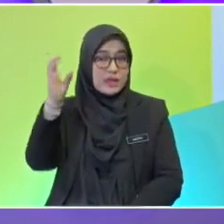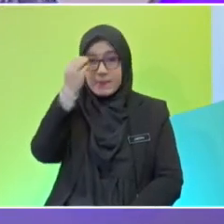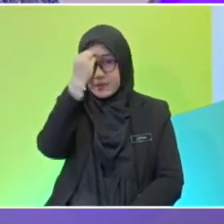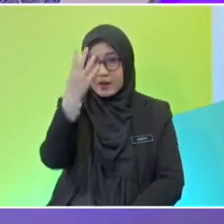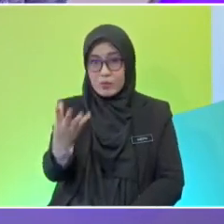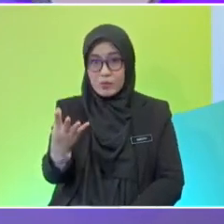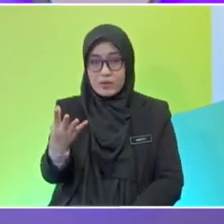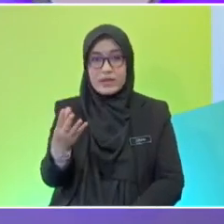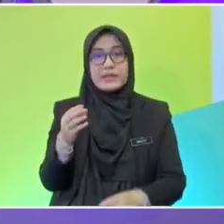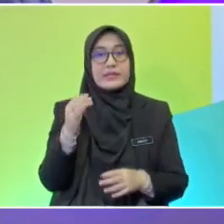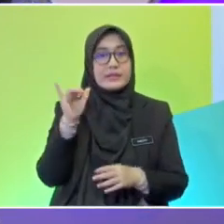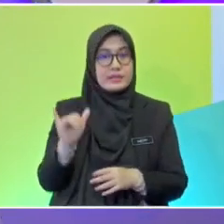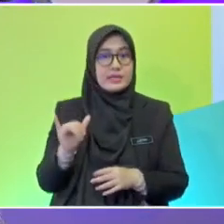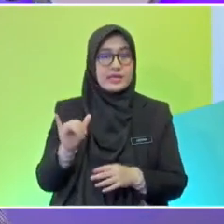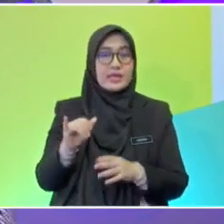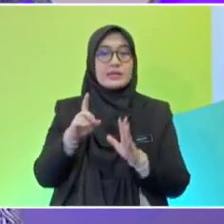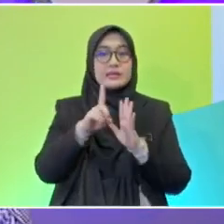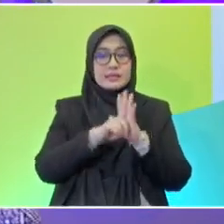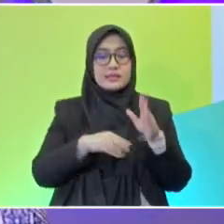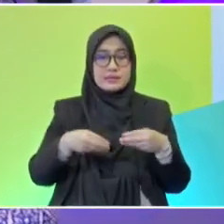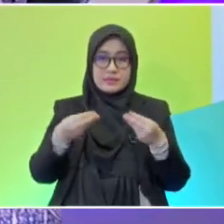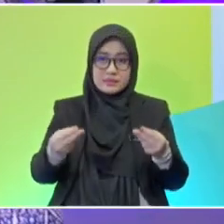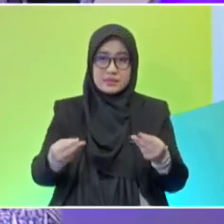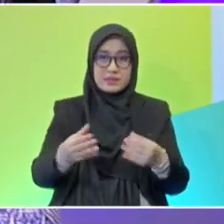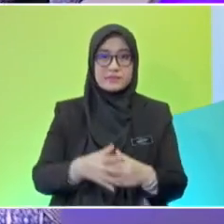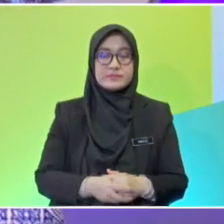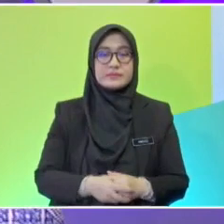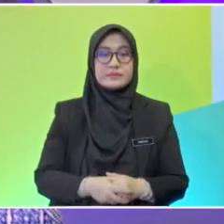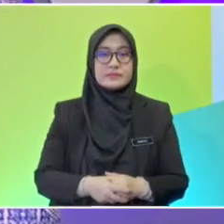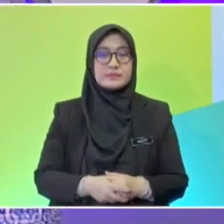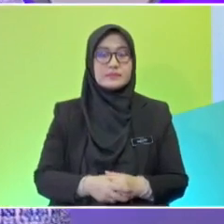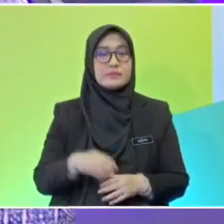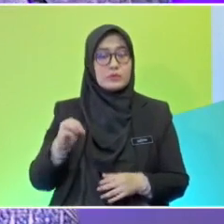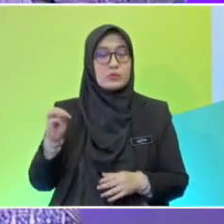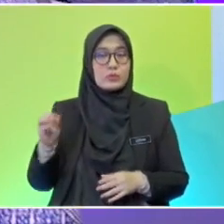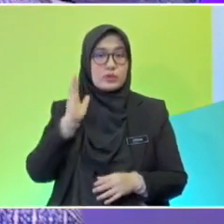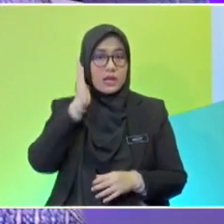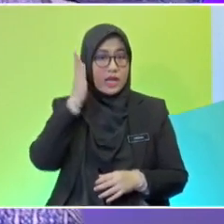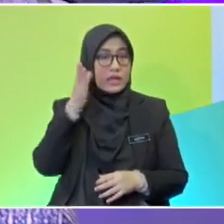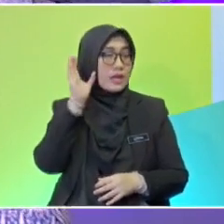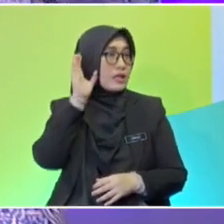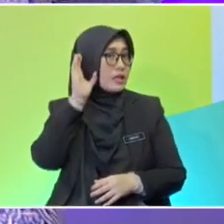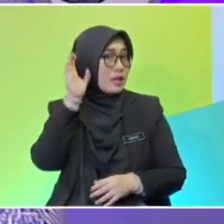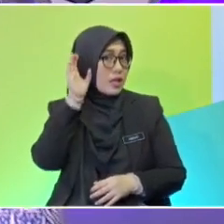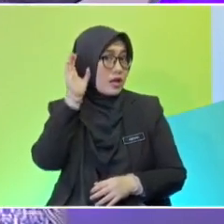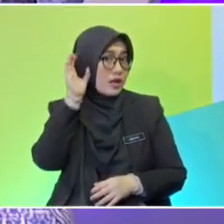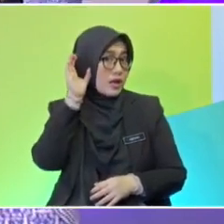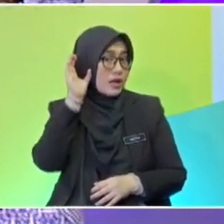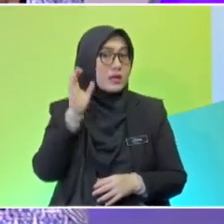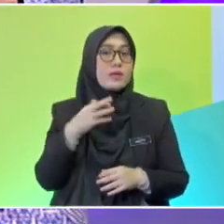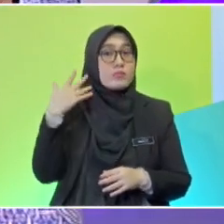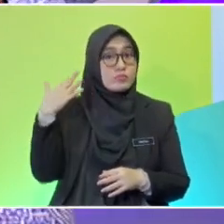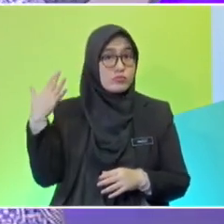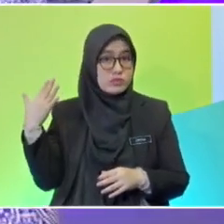an audio. So my pupils are going to listen to an audio about, let's say, Anna's day. And they are going to have to answer